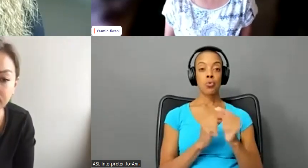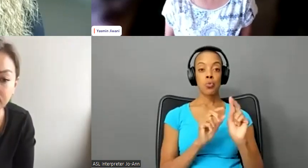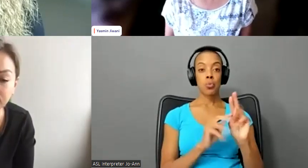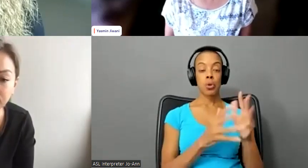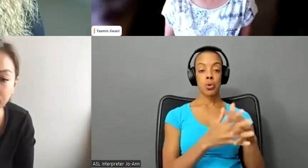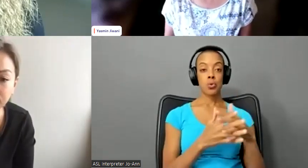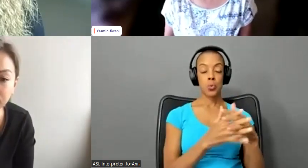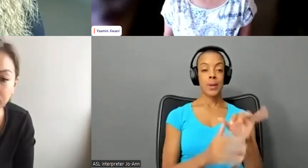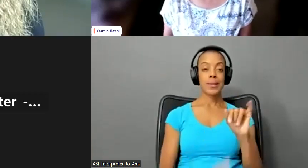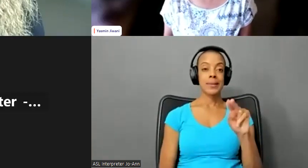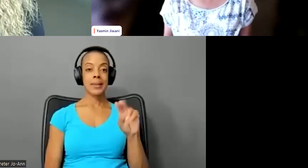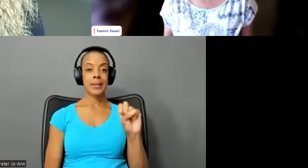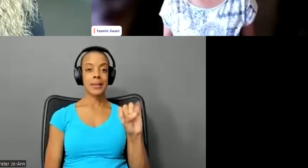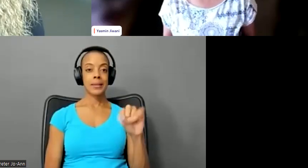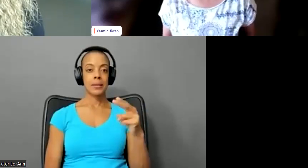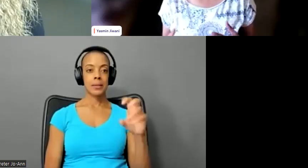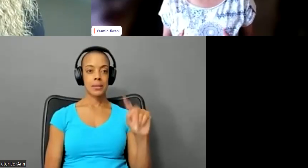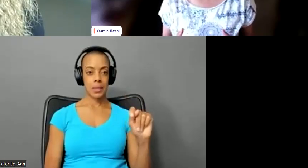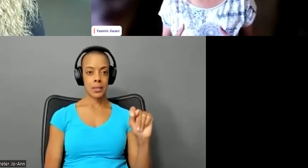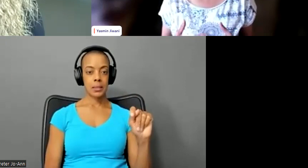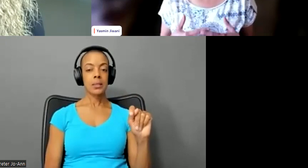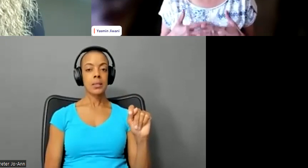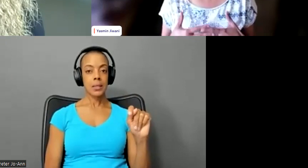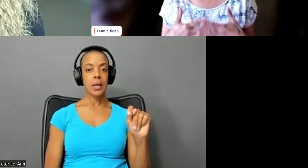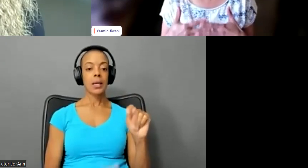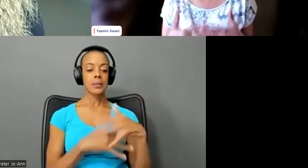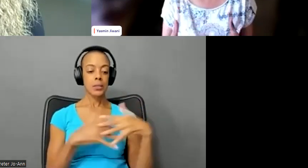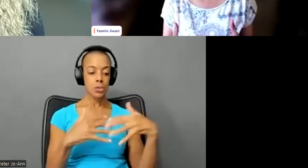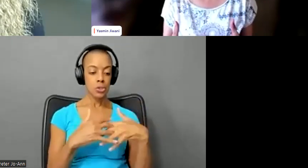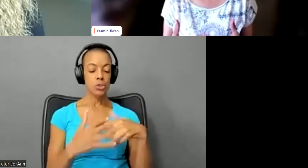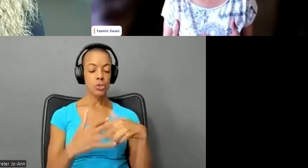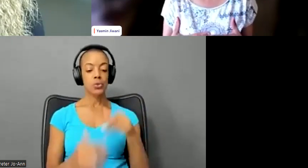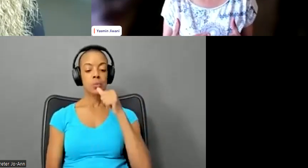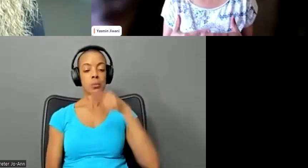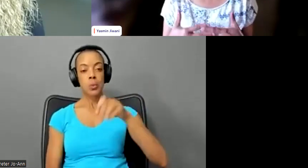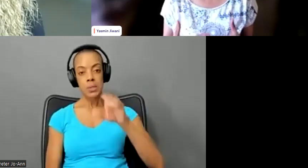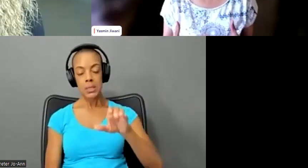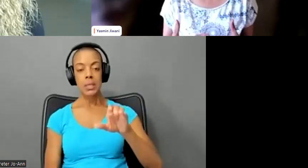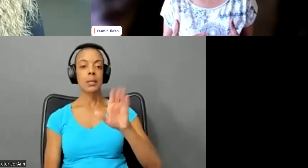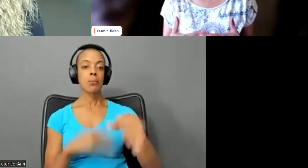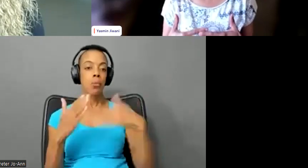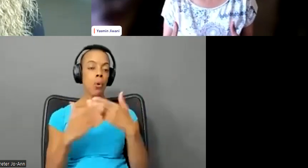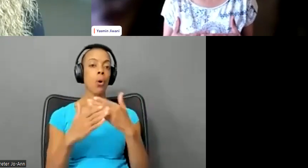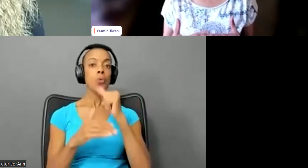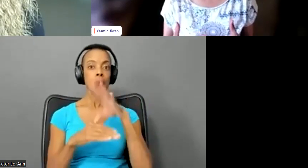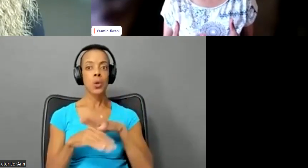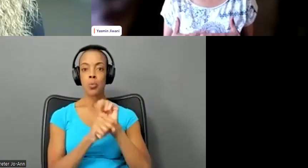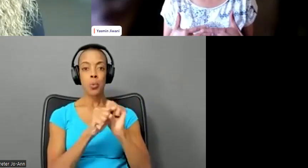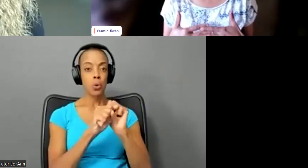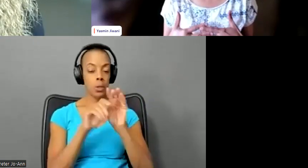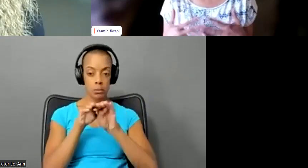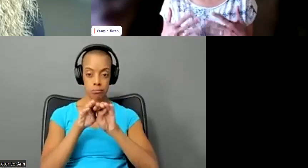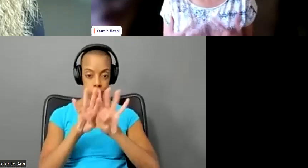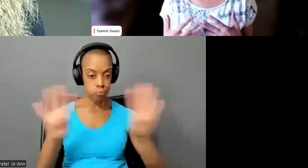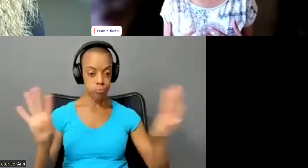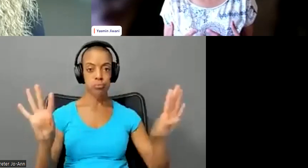color, Palestinian women, all of these women working across the board, you know, together on countering this,